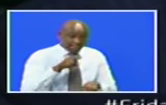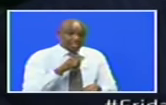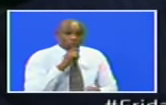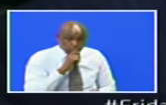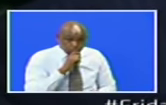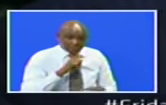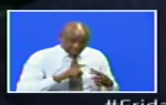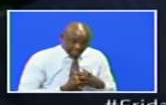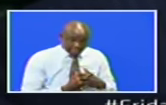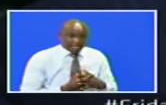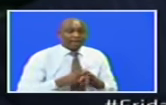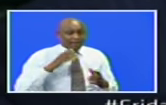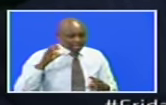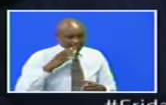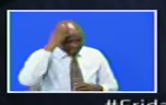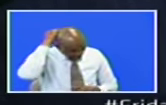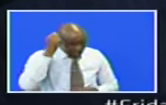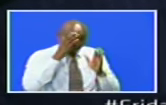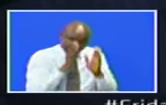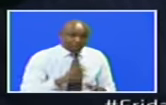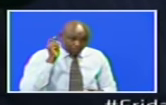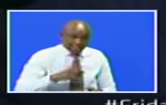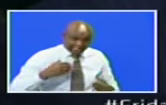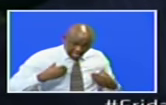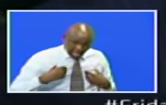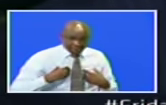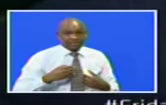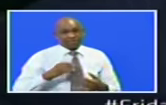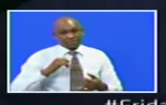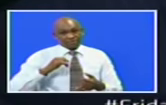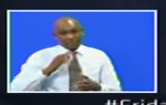a drunkard man must have a